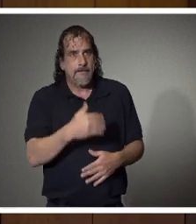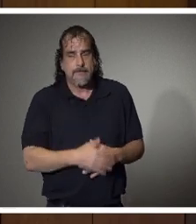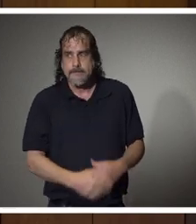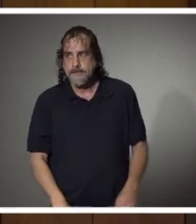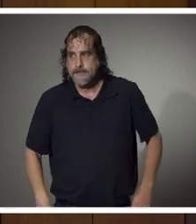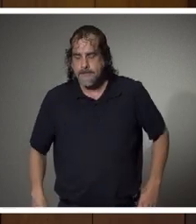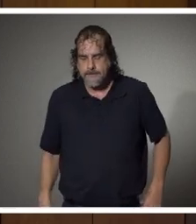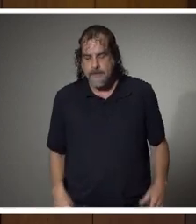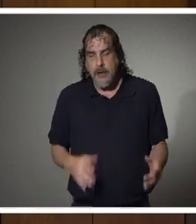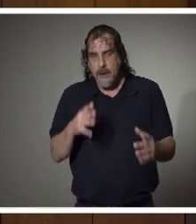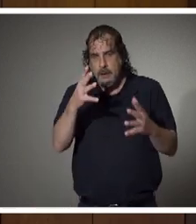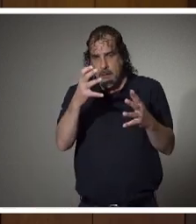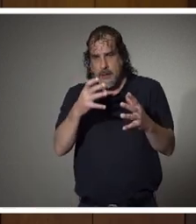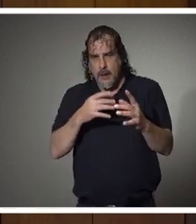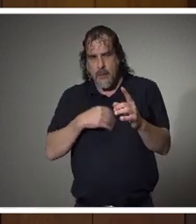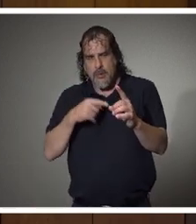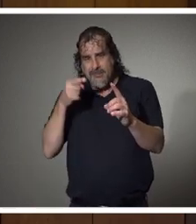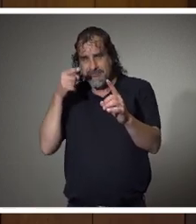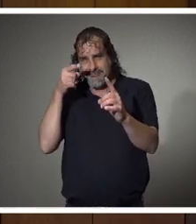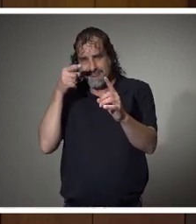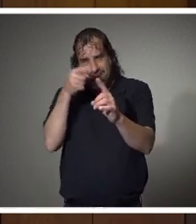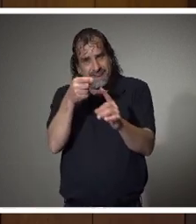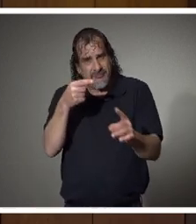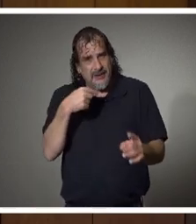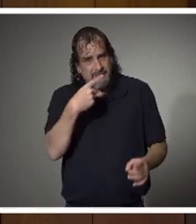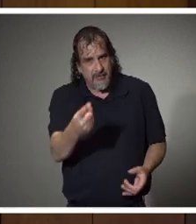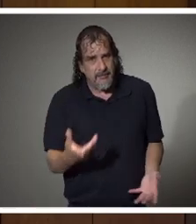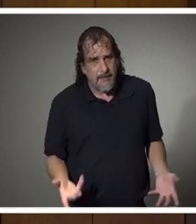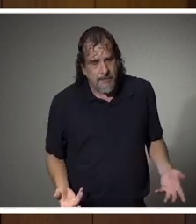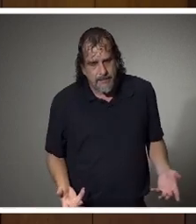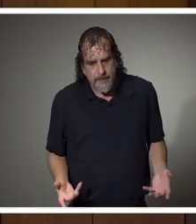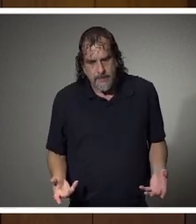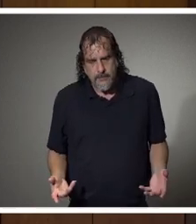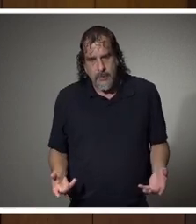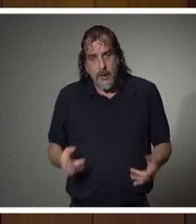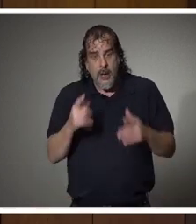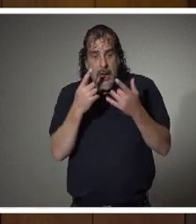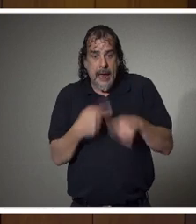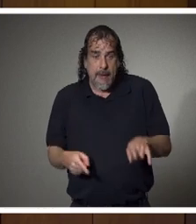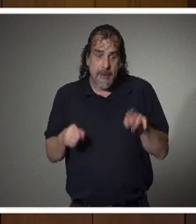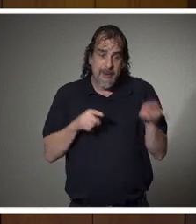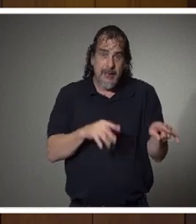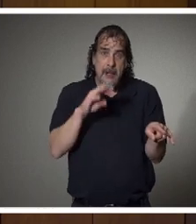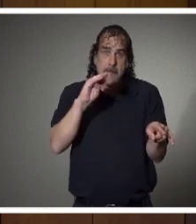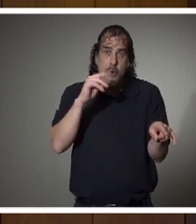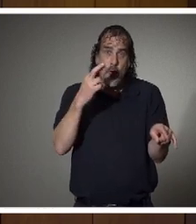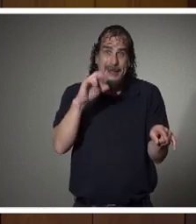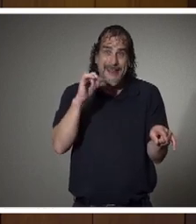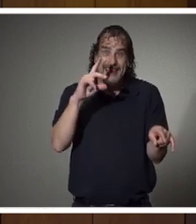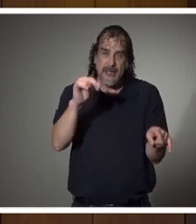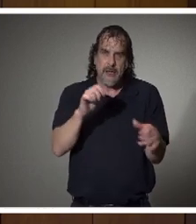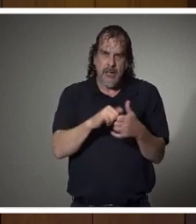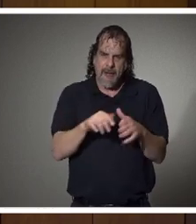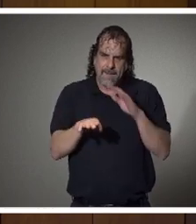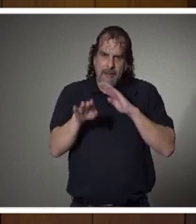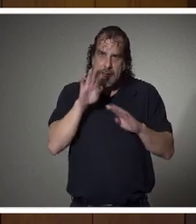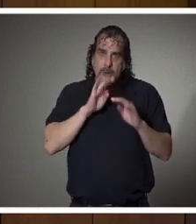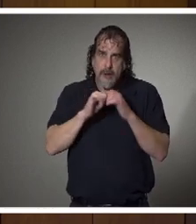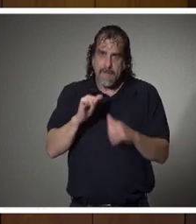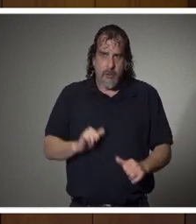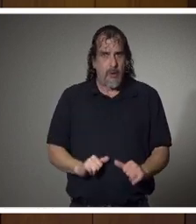Dobbs. I want to point something out as well. What's happening in Lauderdale County is very frustrating for all of